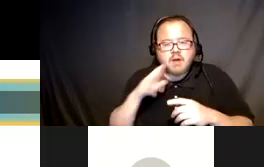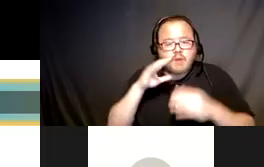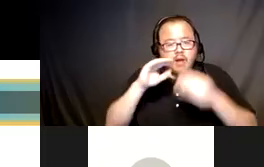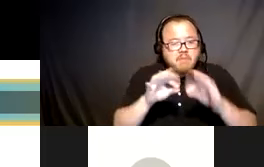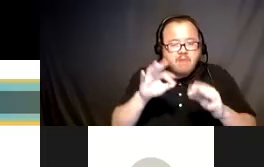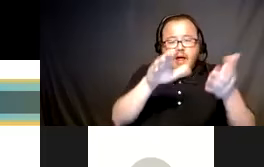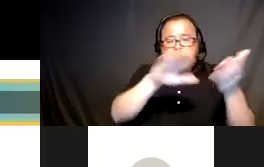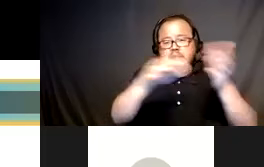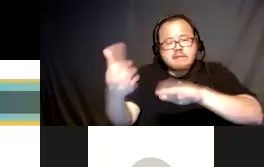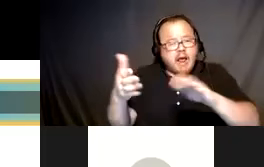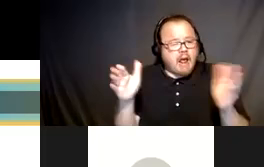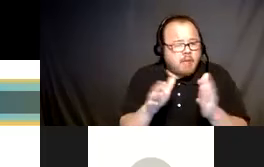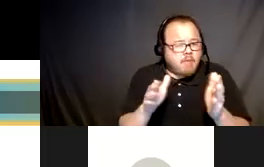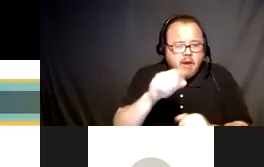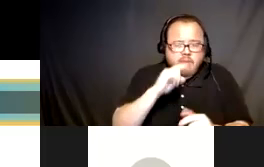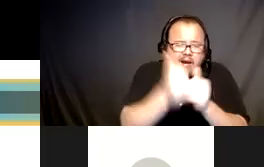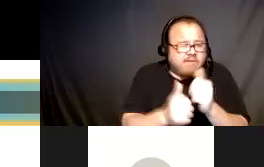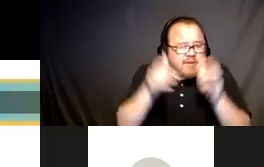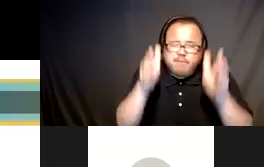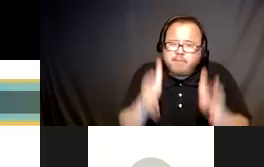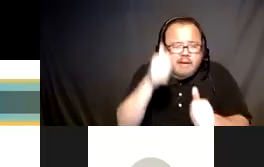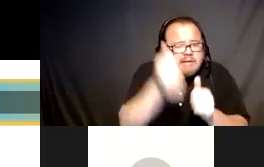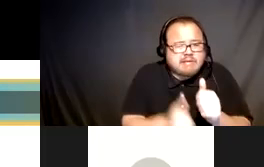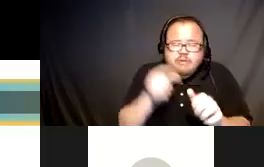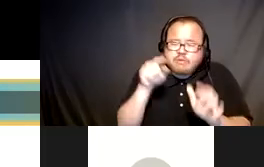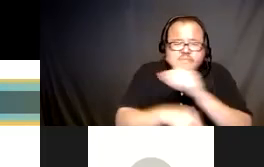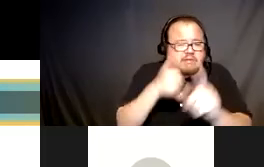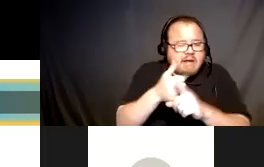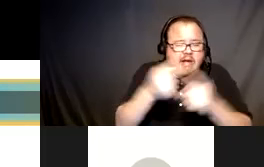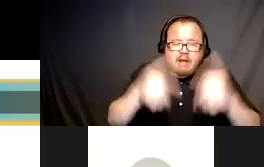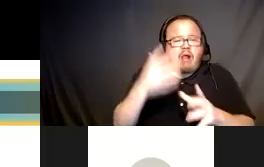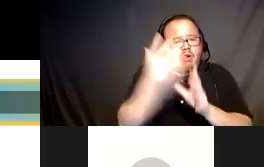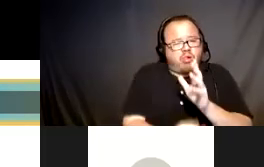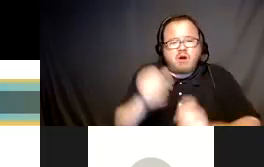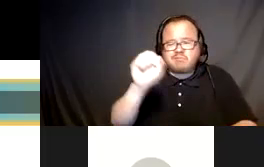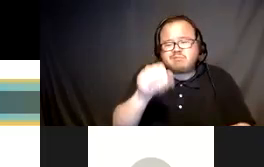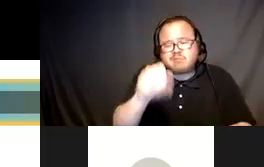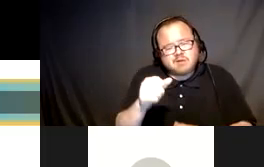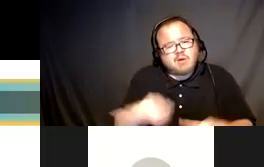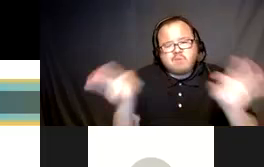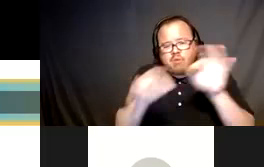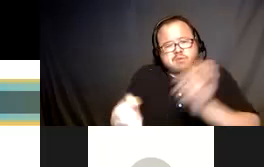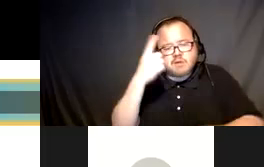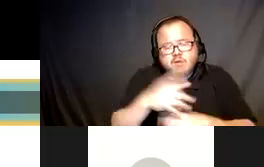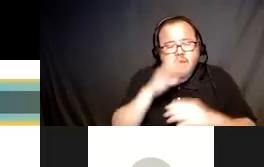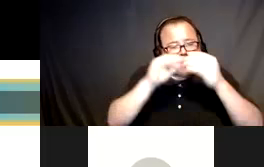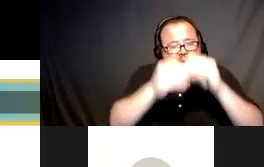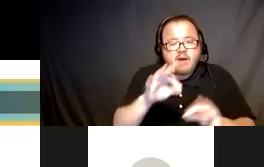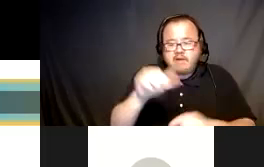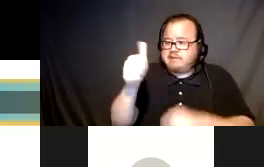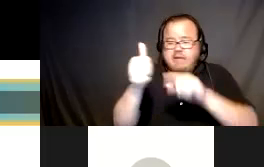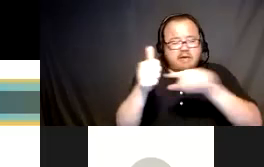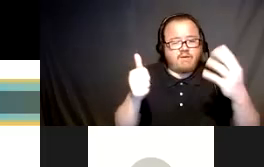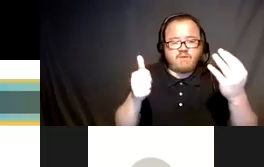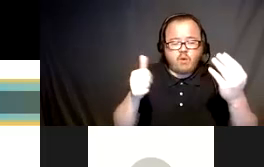small, but again, every person and every suicide is a loss, and it's important to understand. Typically, the number of deaths in the 10 to 14